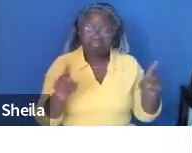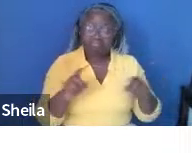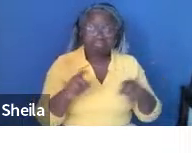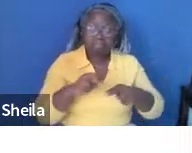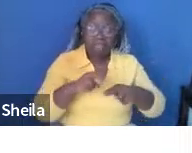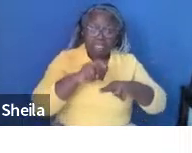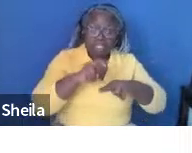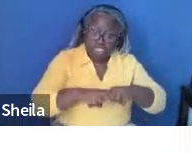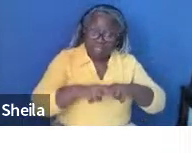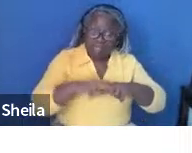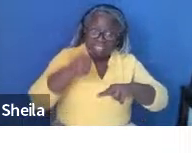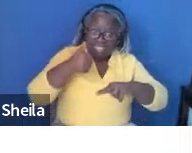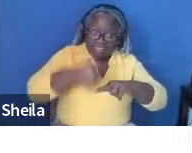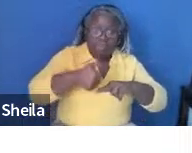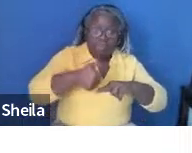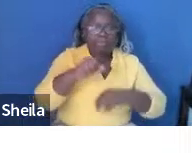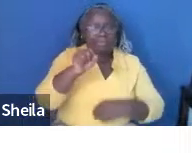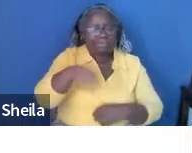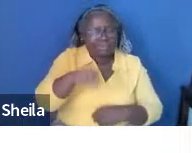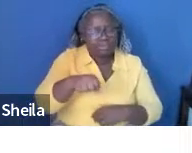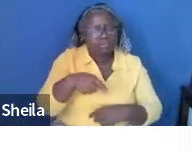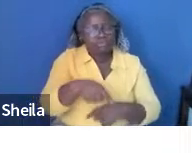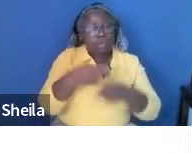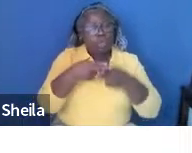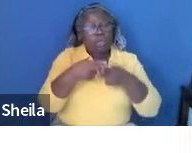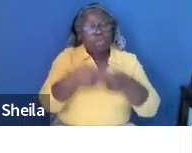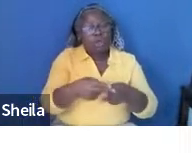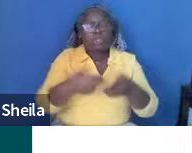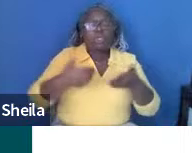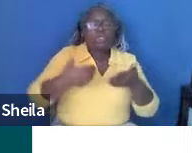new generation, very accessible exam chair.